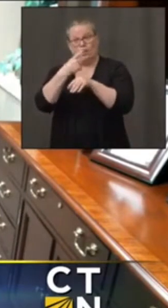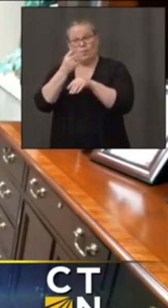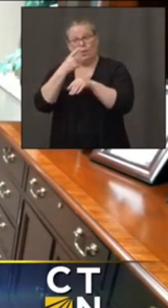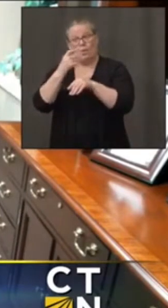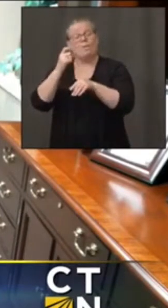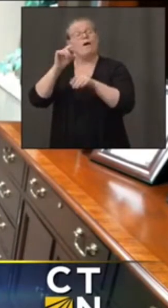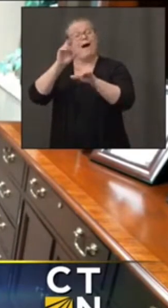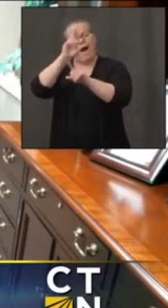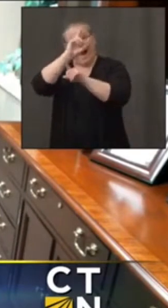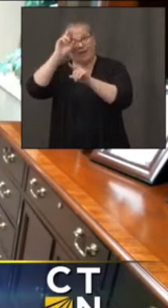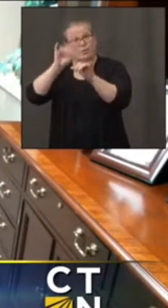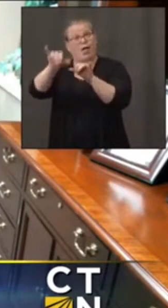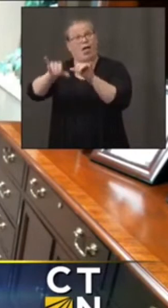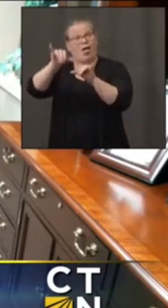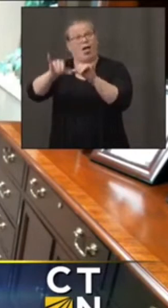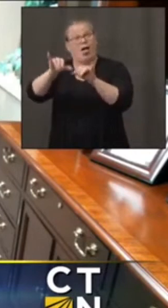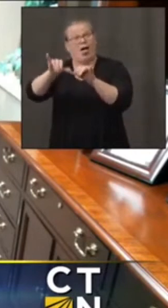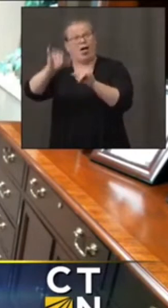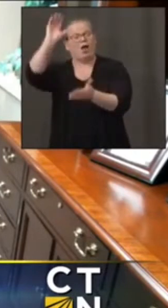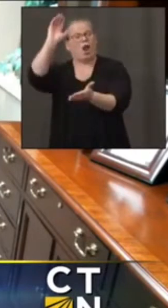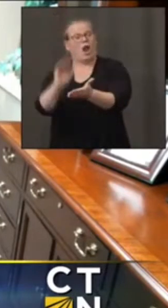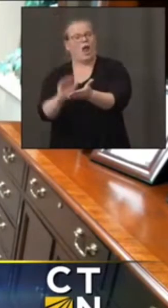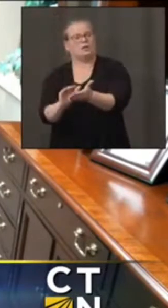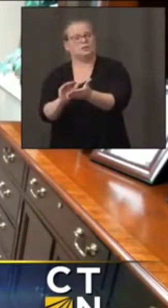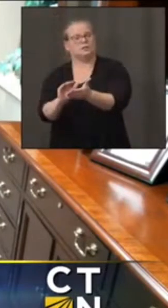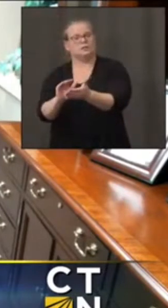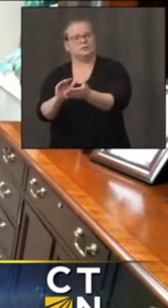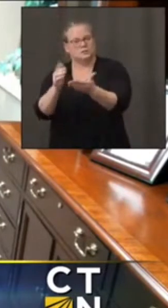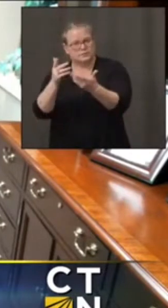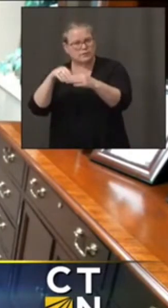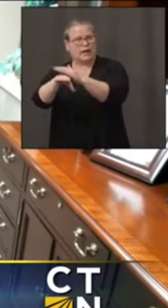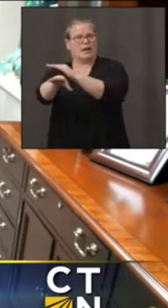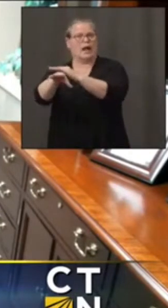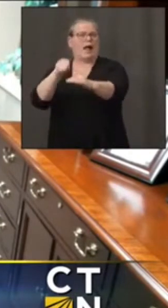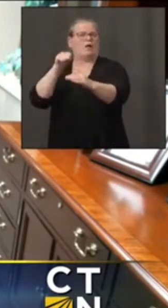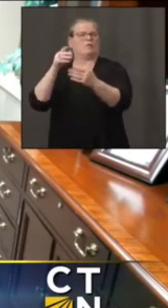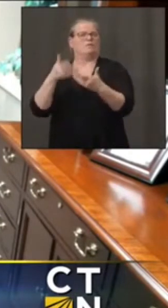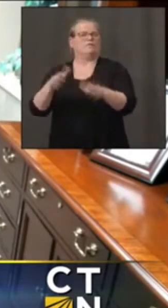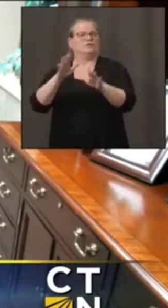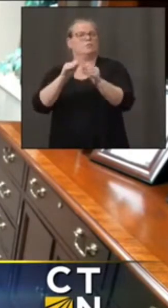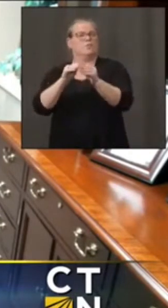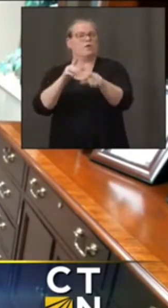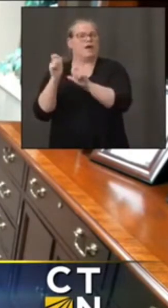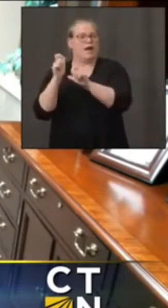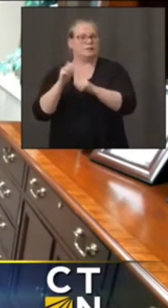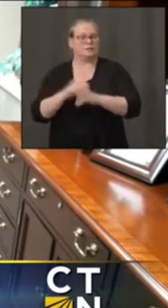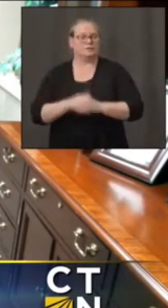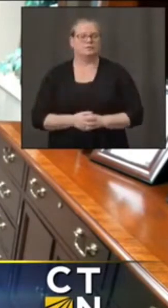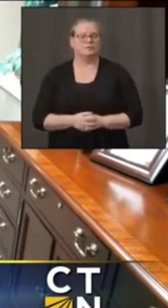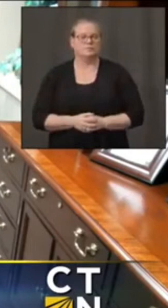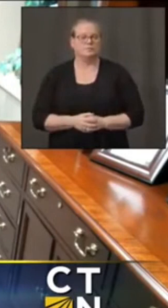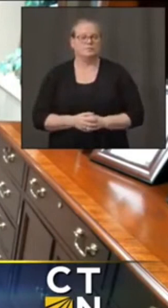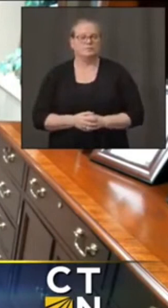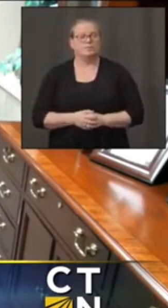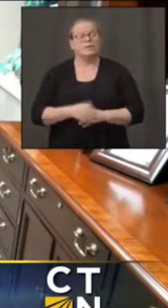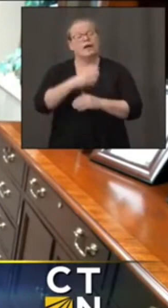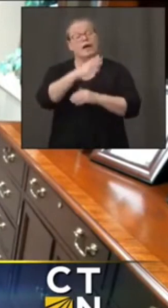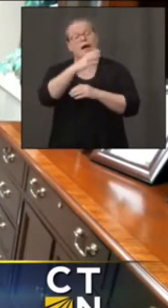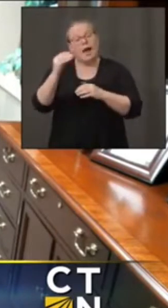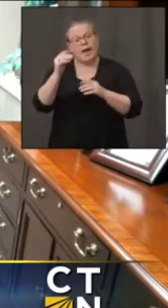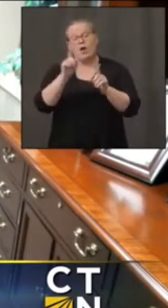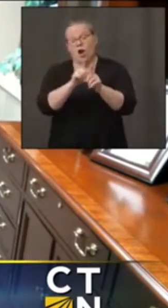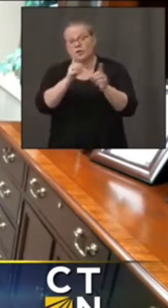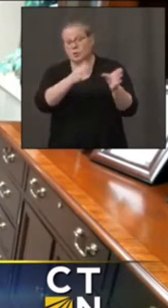to using it early in hospitalized patients, we are trying to, we will soon start a study that even if you show